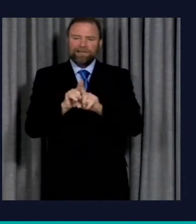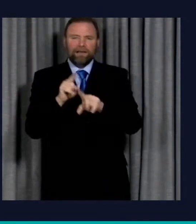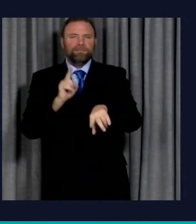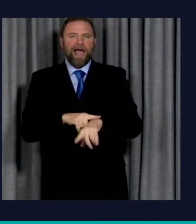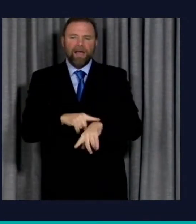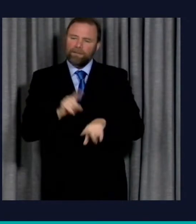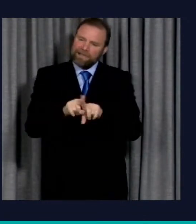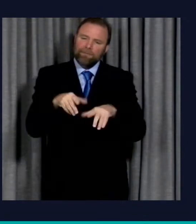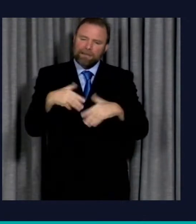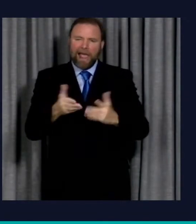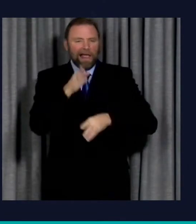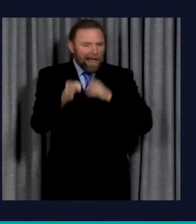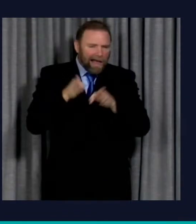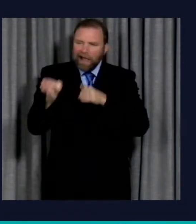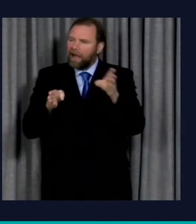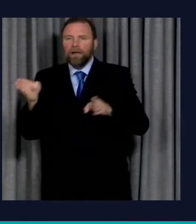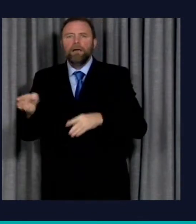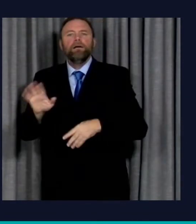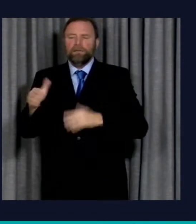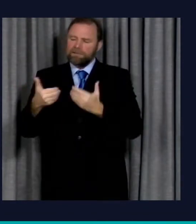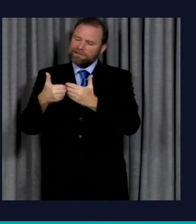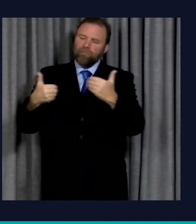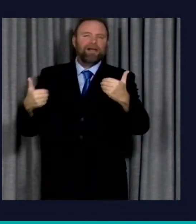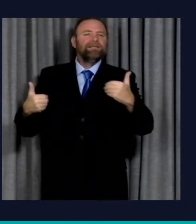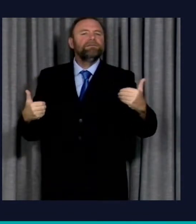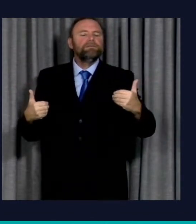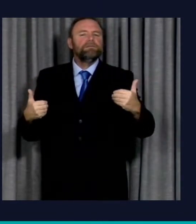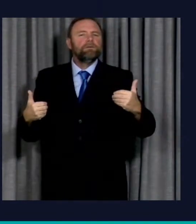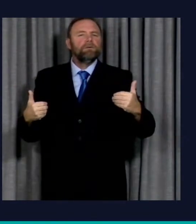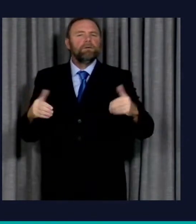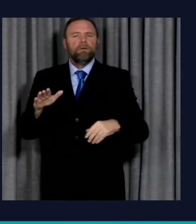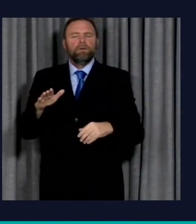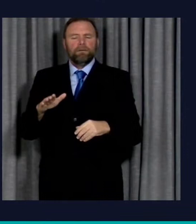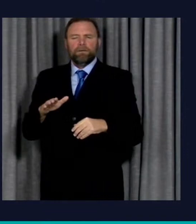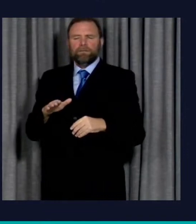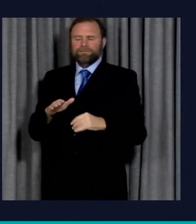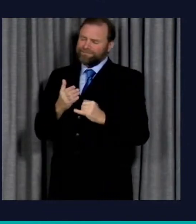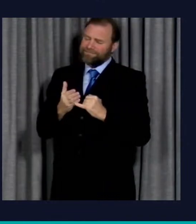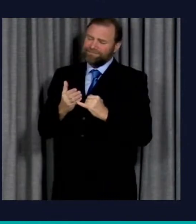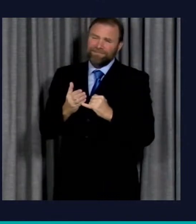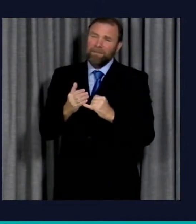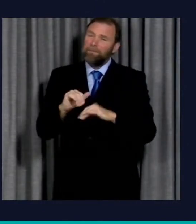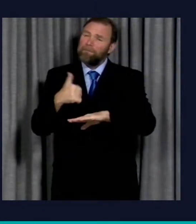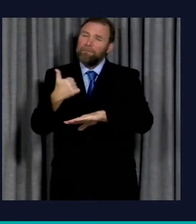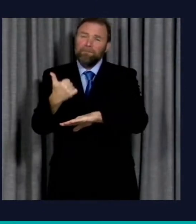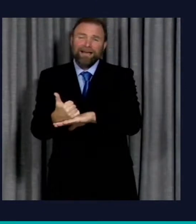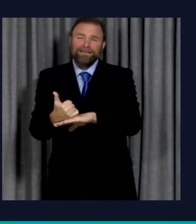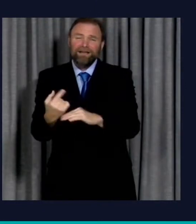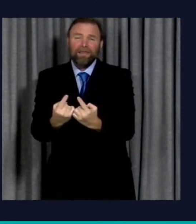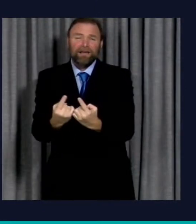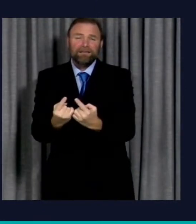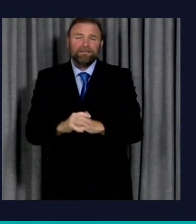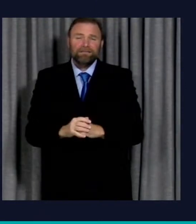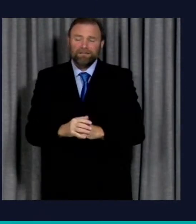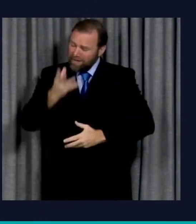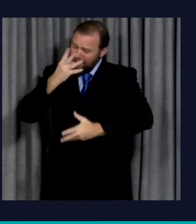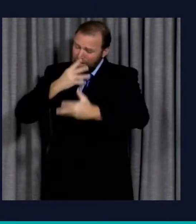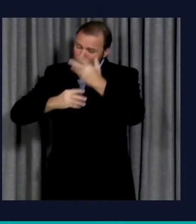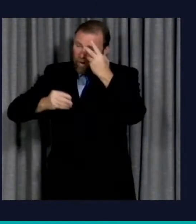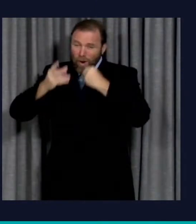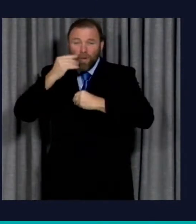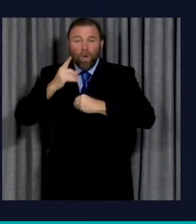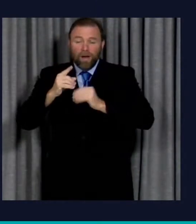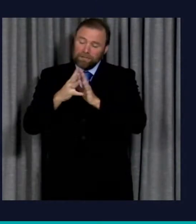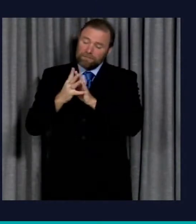once and at the same time. And finally, don't forget all those basic things that we've learnt to do together.